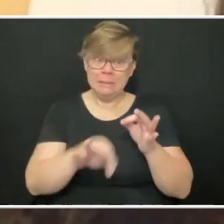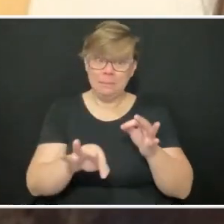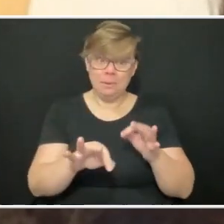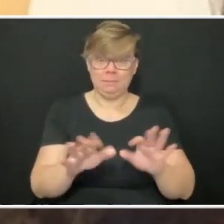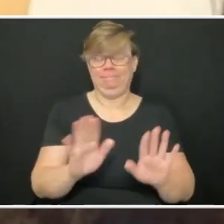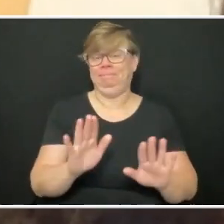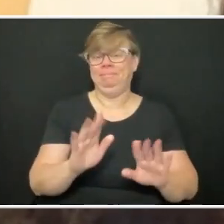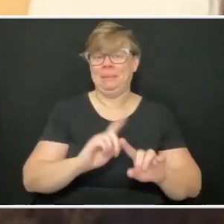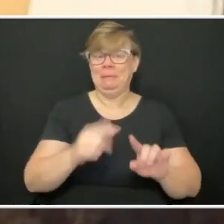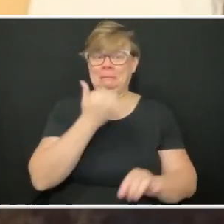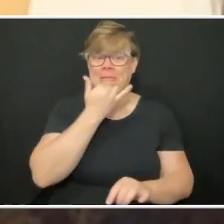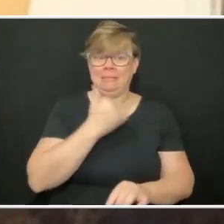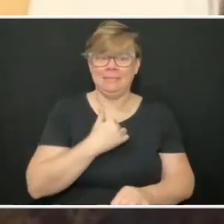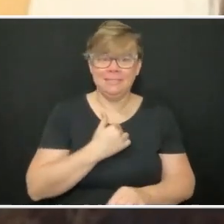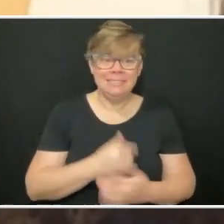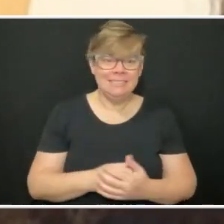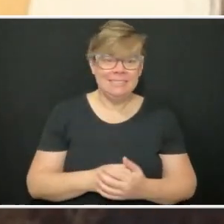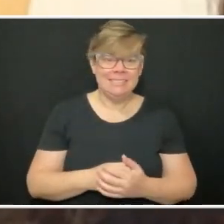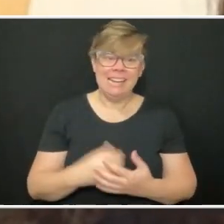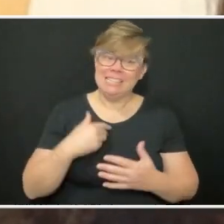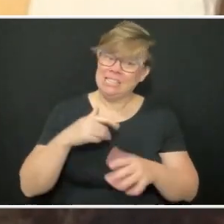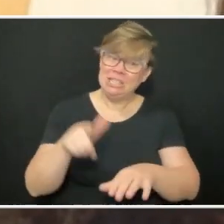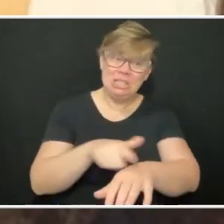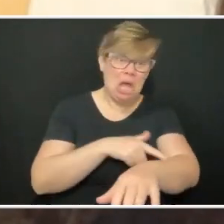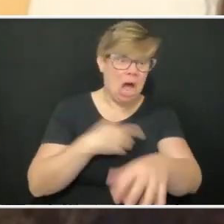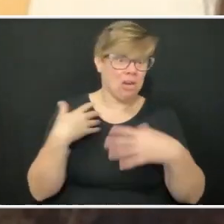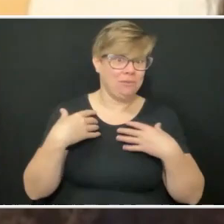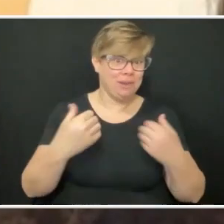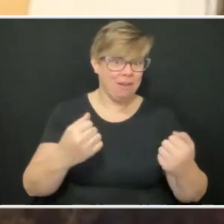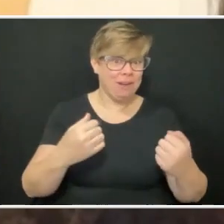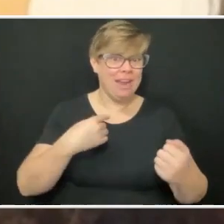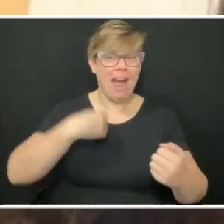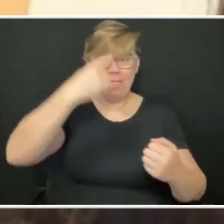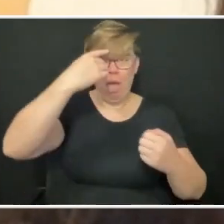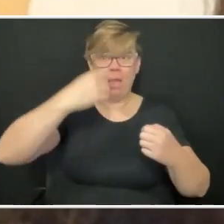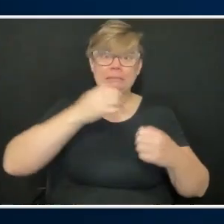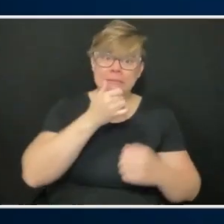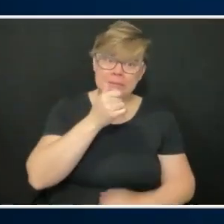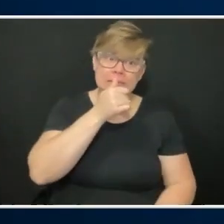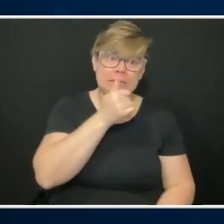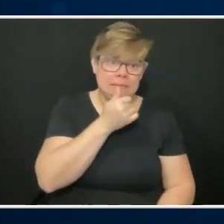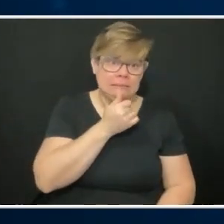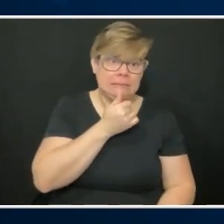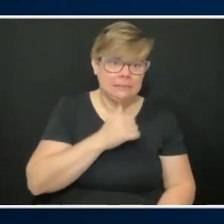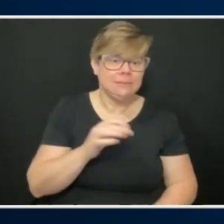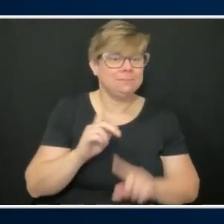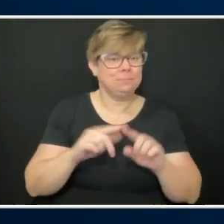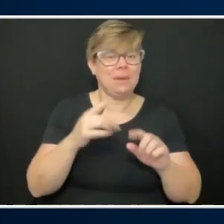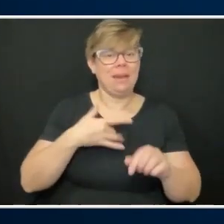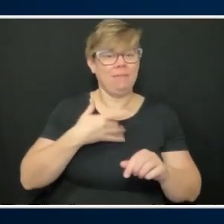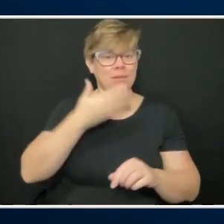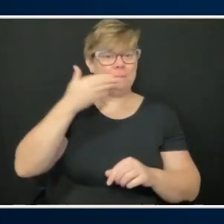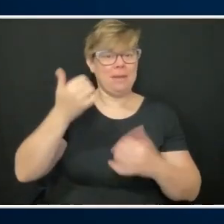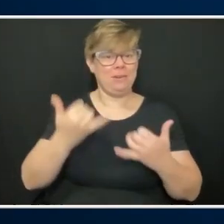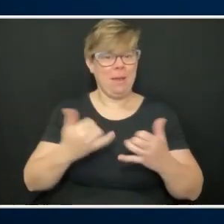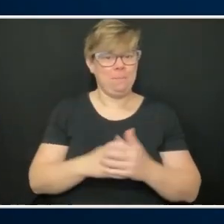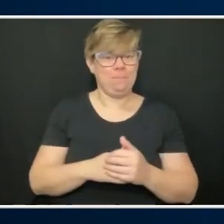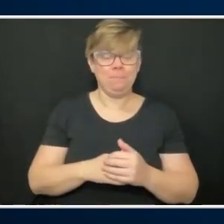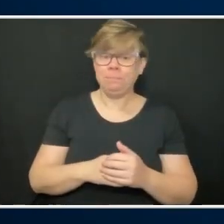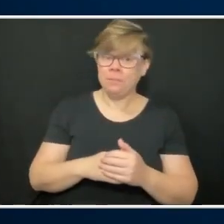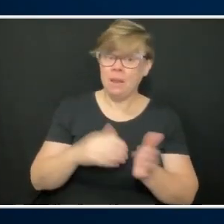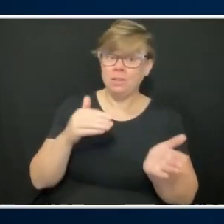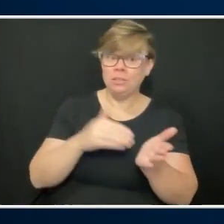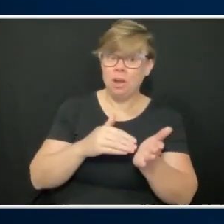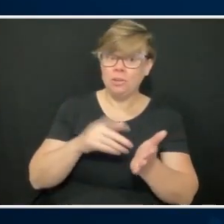took a long recovery, which I thought I'd never get through, but I feel good now. Dr. Cooper, is it true that the donor